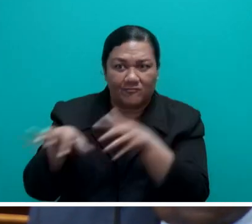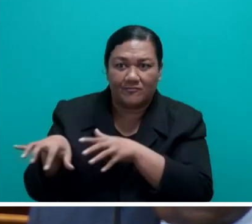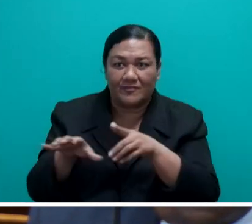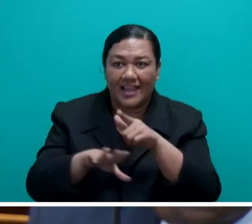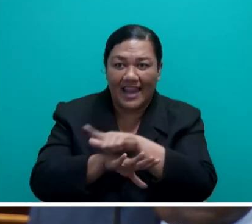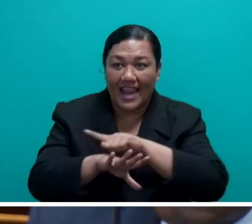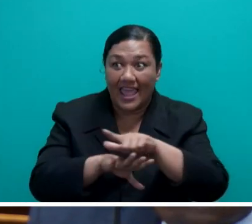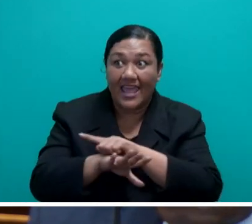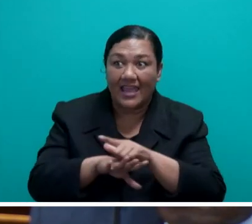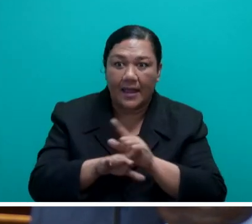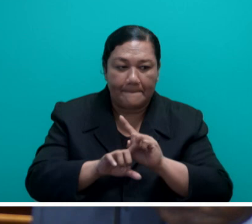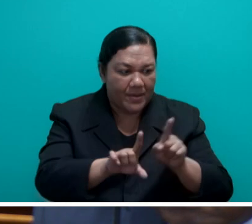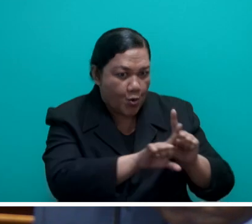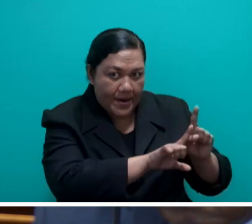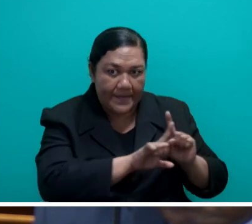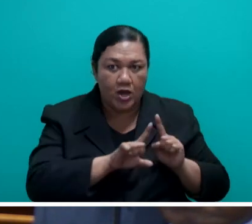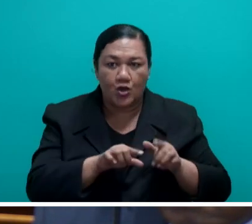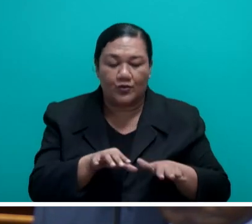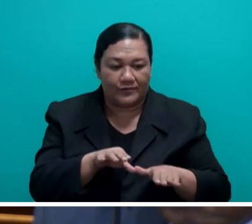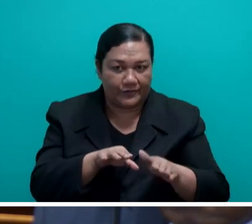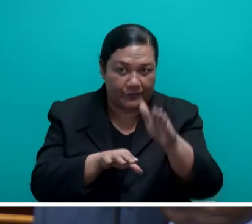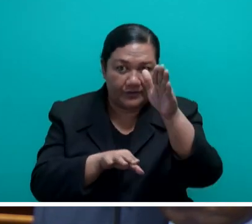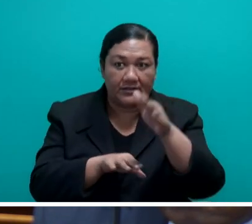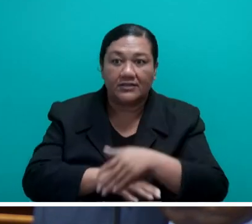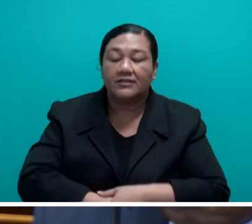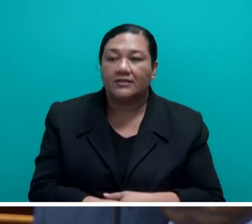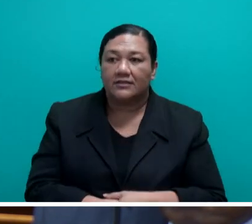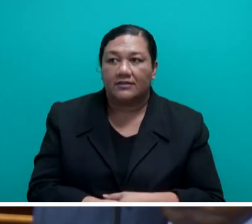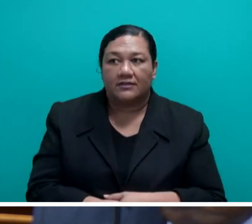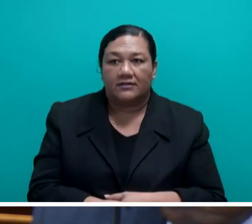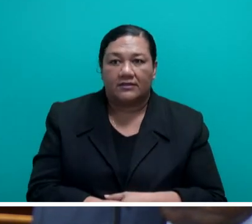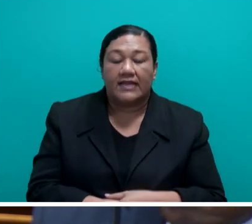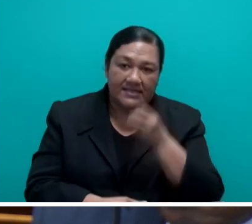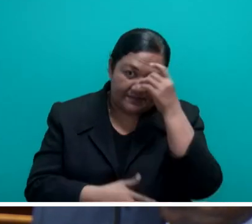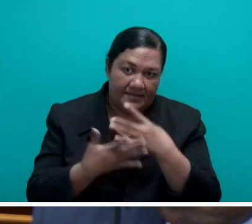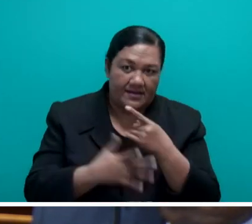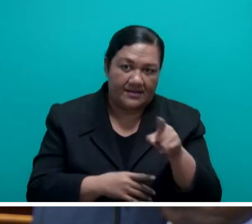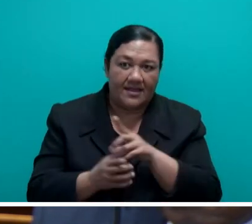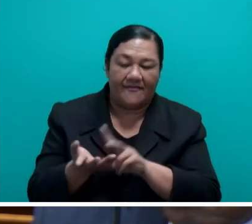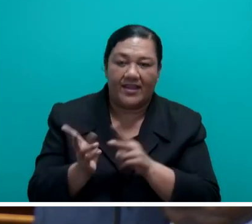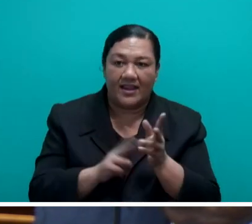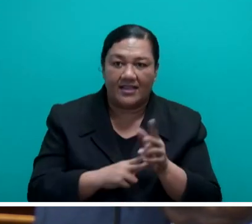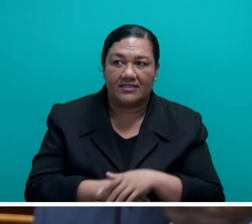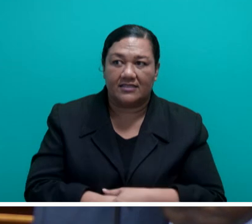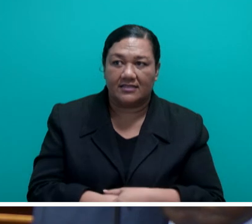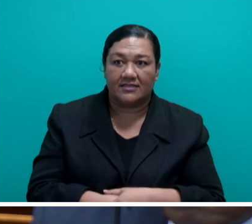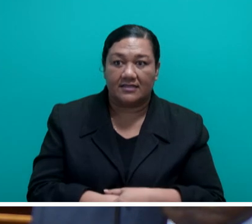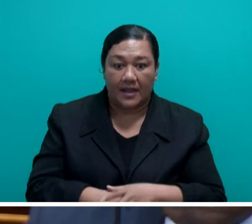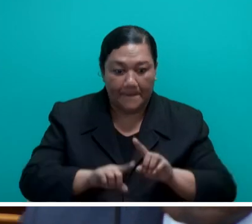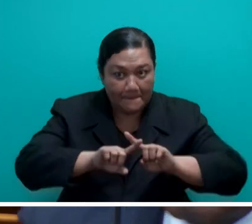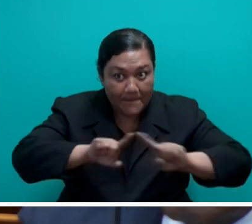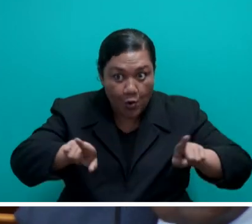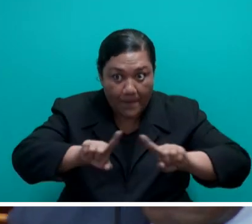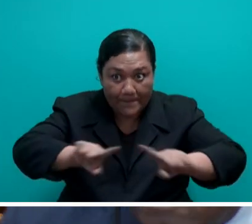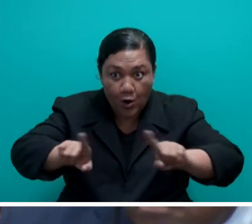tensional cracks, and associated ground displacements which were experienced in the village. The tensional cracks identified